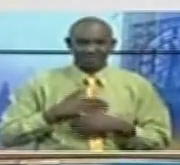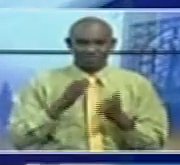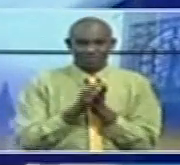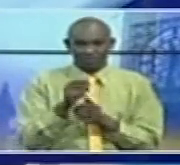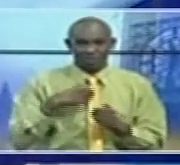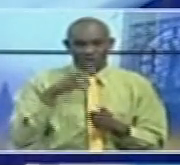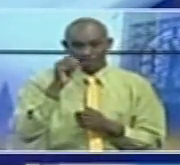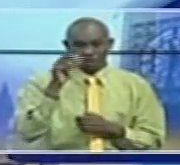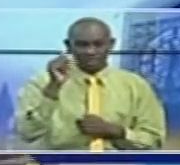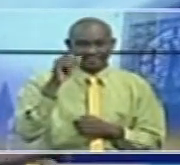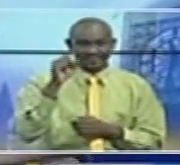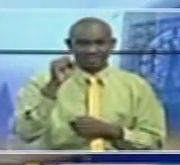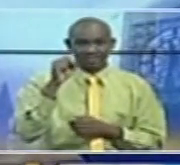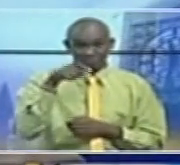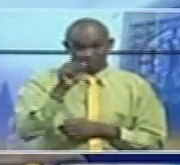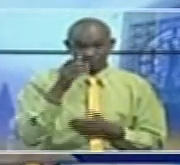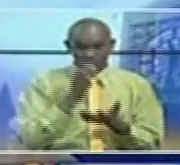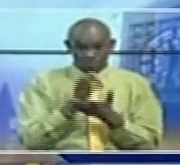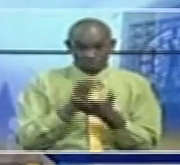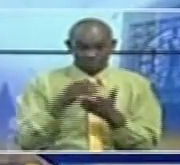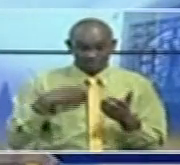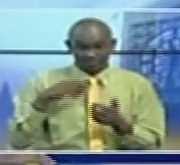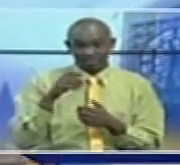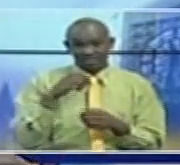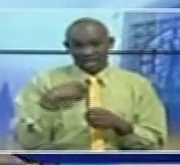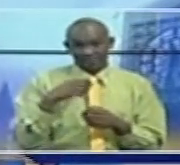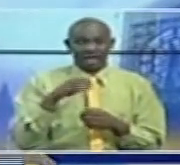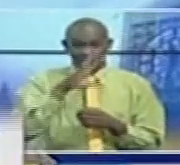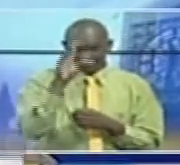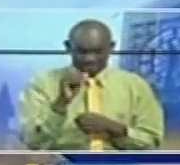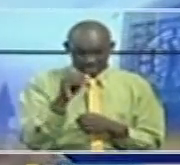Morris Mbondenyi, the Dean, Faculty of Law at the African Nazarene University.